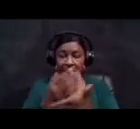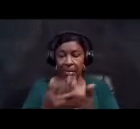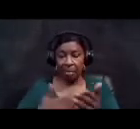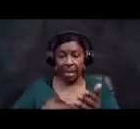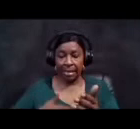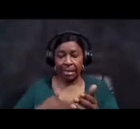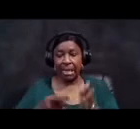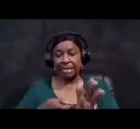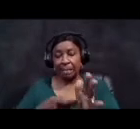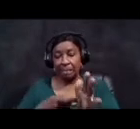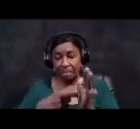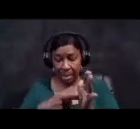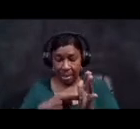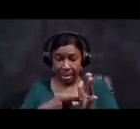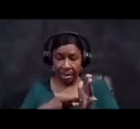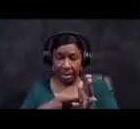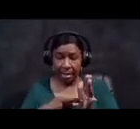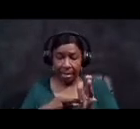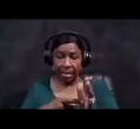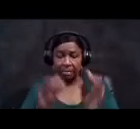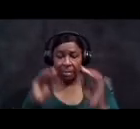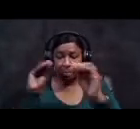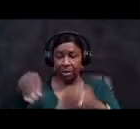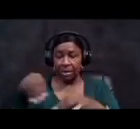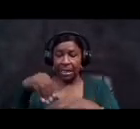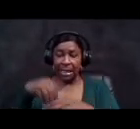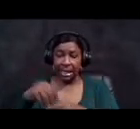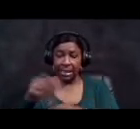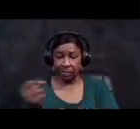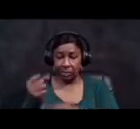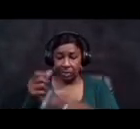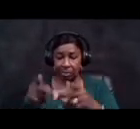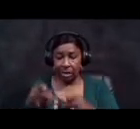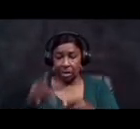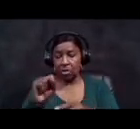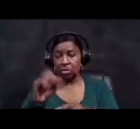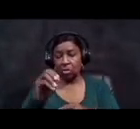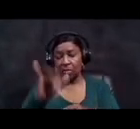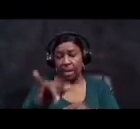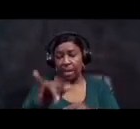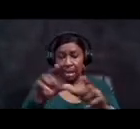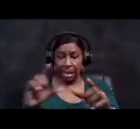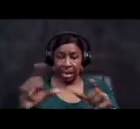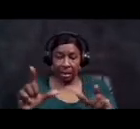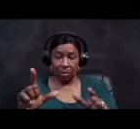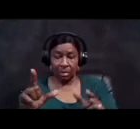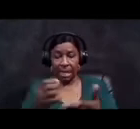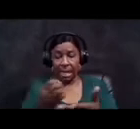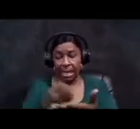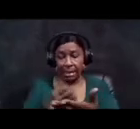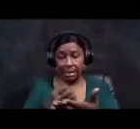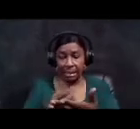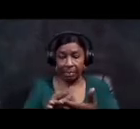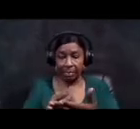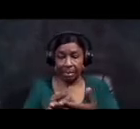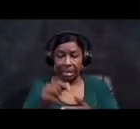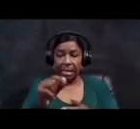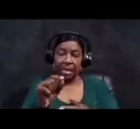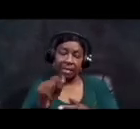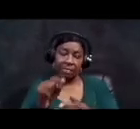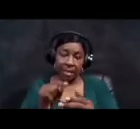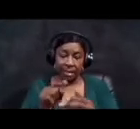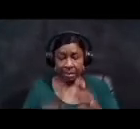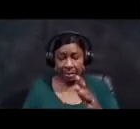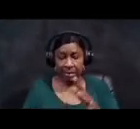to be put in detention. So that language, economic language of demand, clearly naturalizes what is